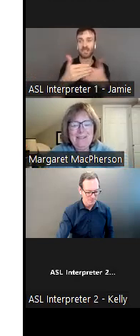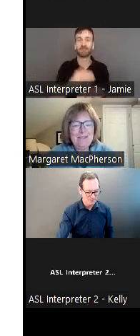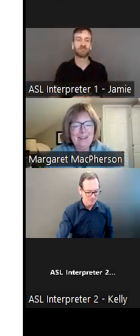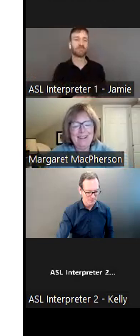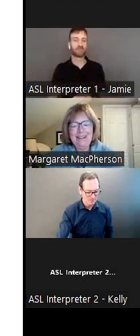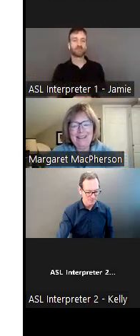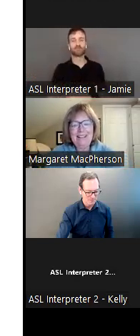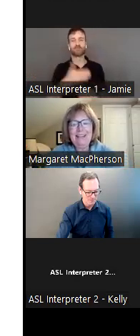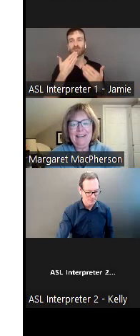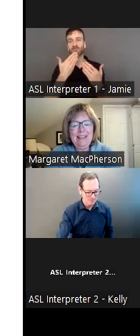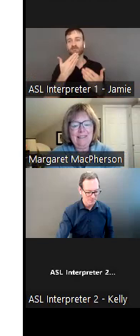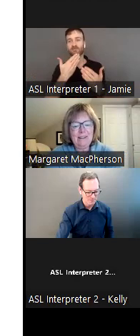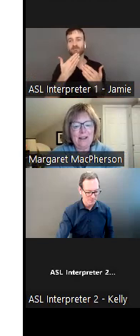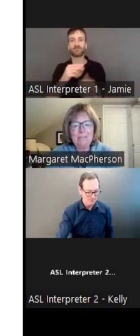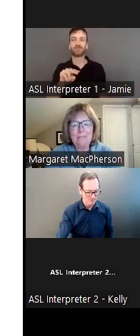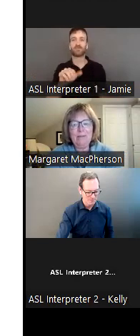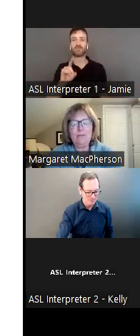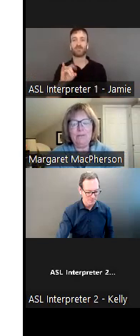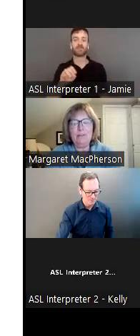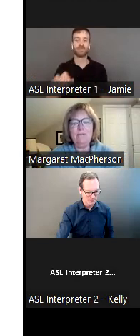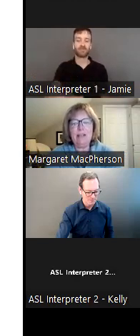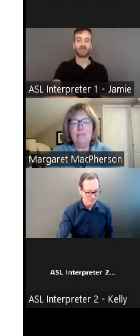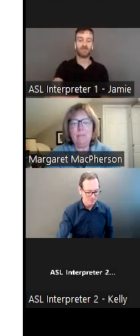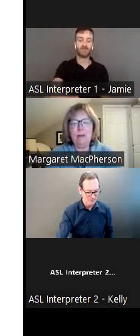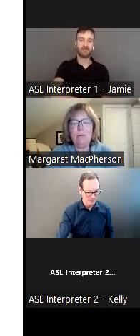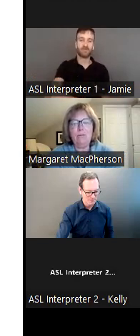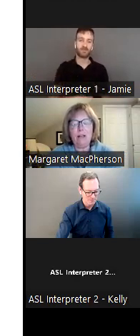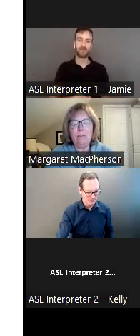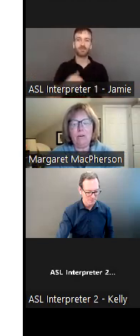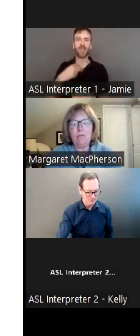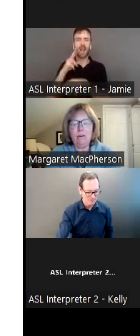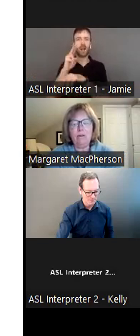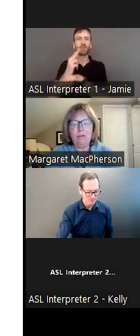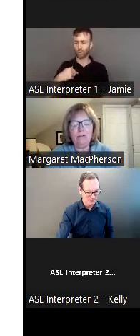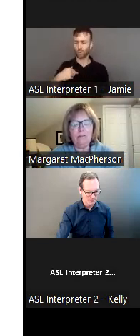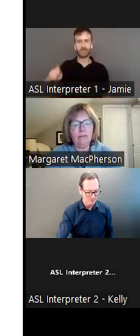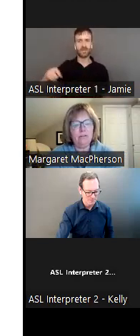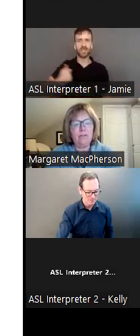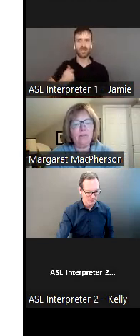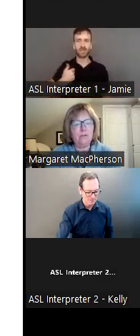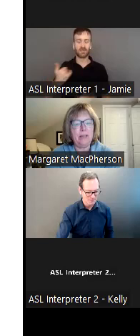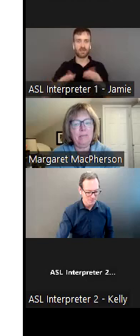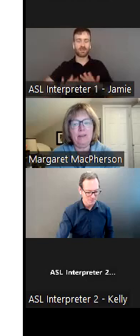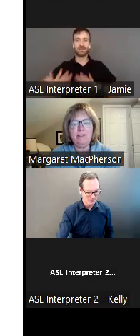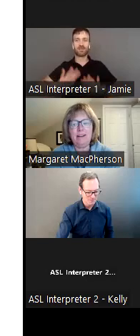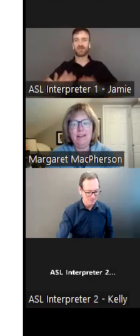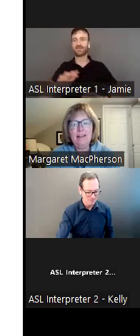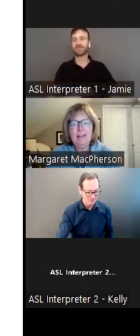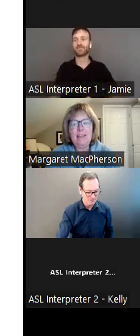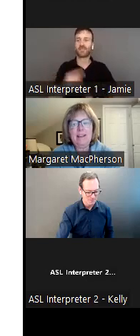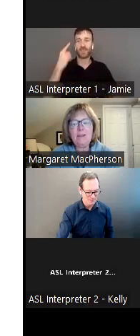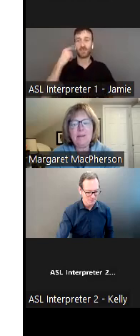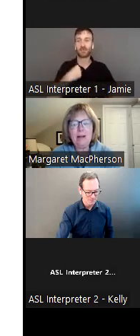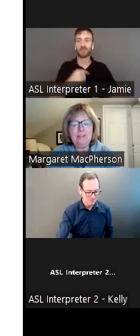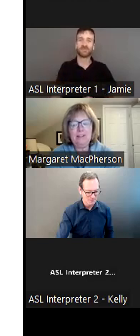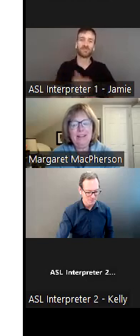Thank you, Nadine. Yes, I'm used to advancing my own slides, so this is a stretch for me, but